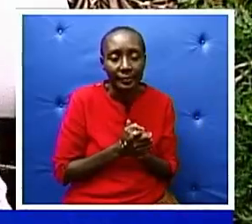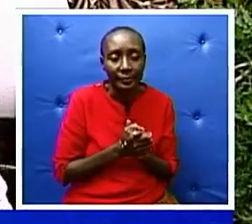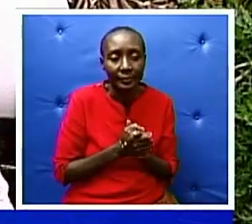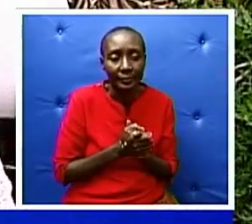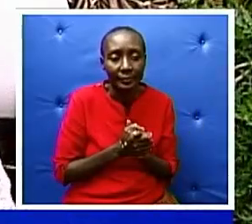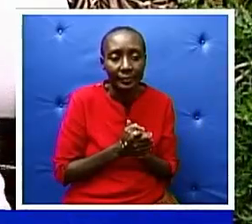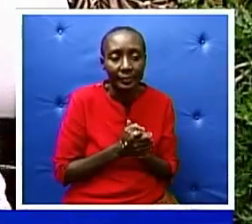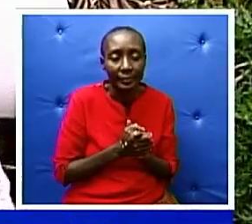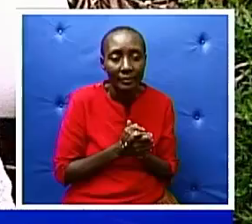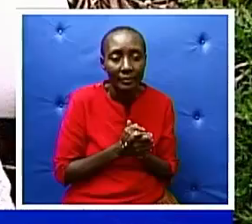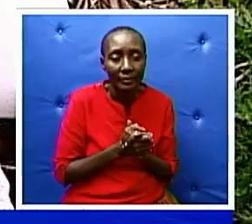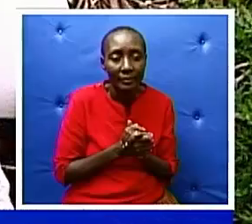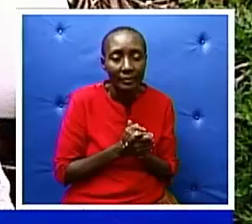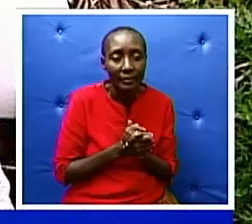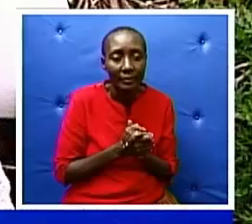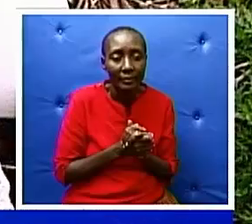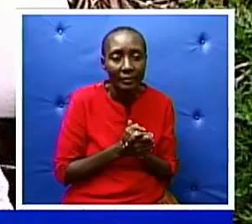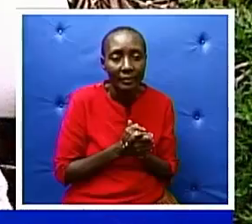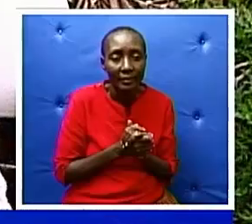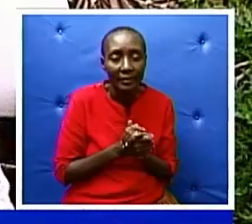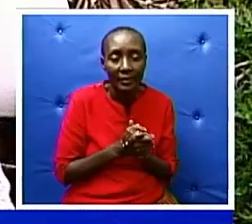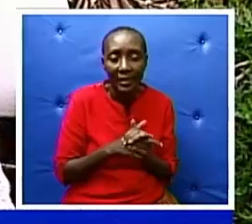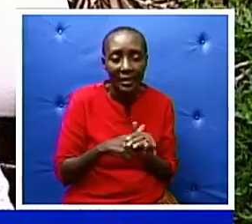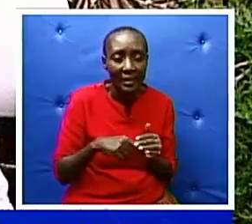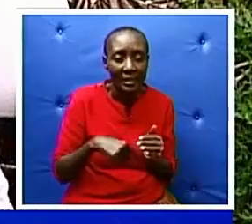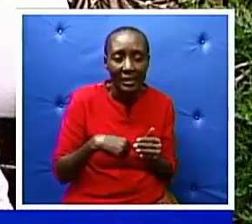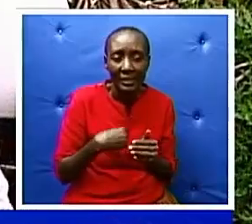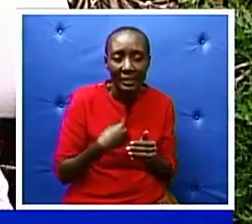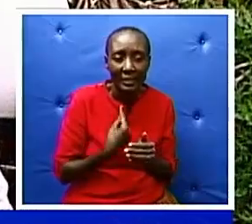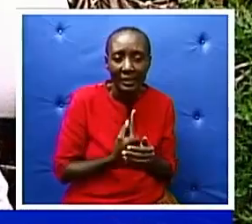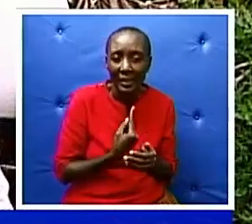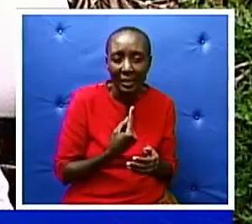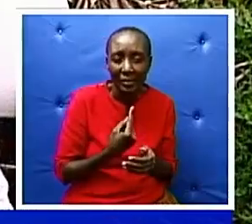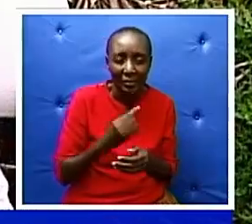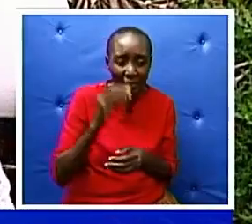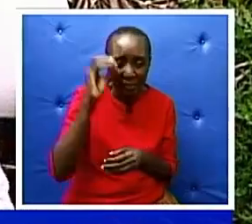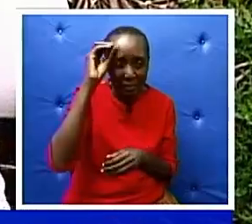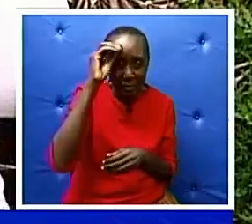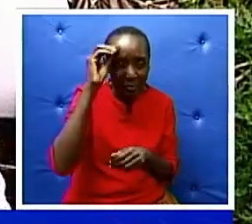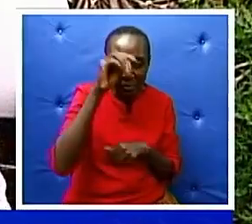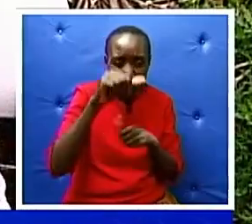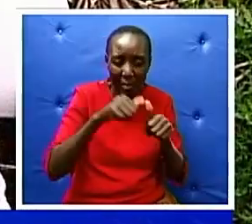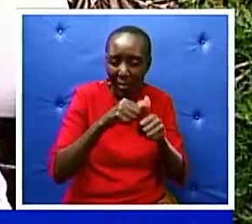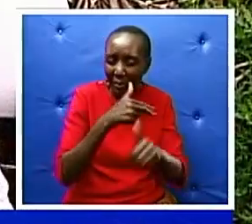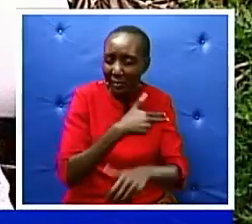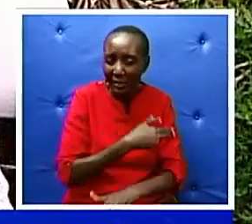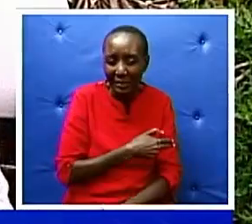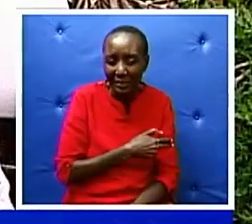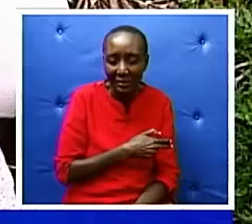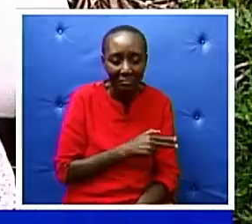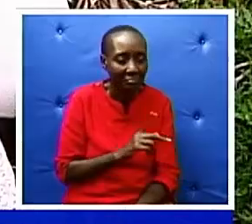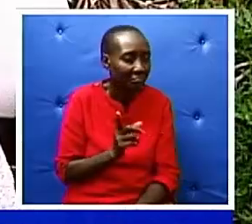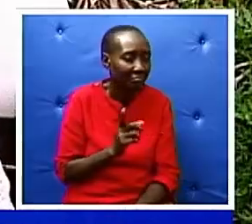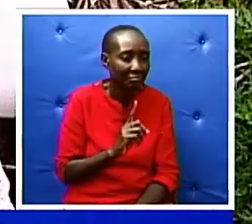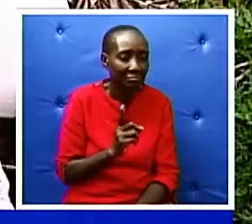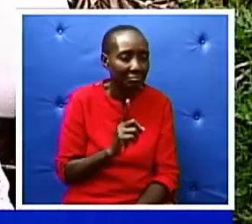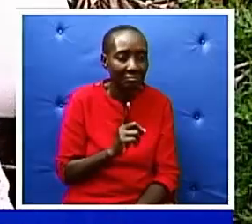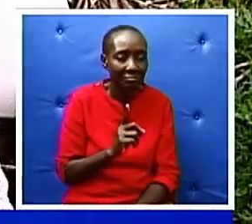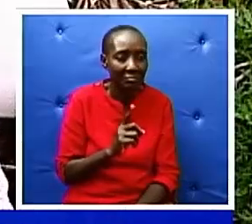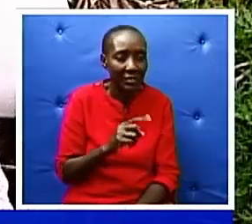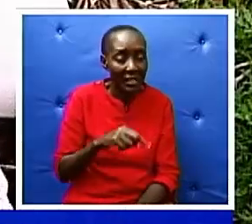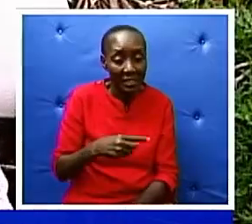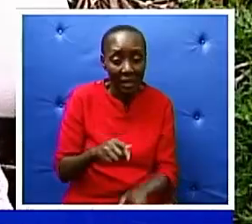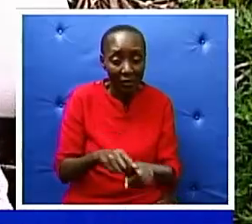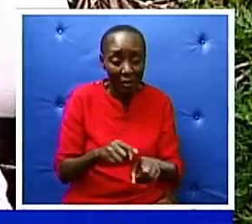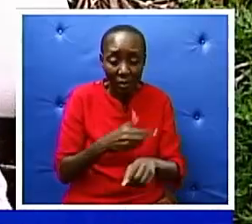I have no quite per se opinion about the vaccine. I am yet to take it. And my own reason for not doing